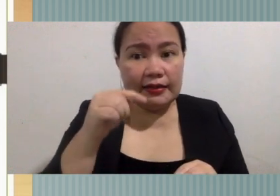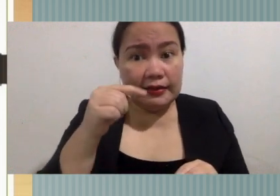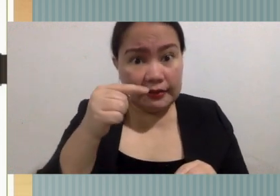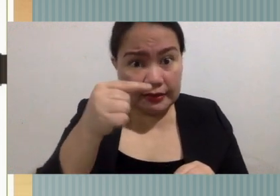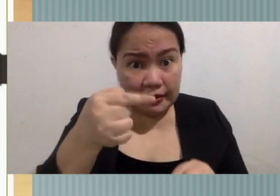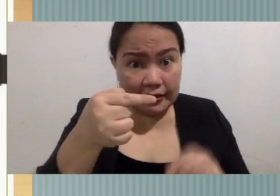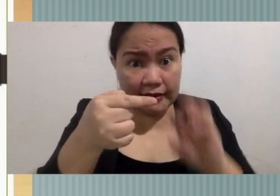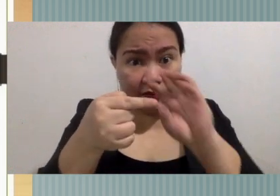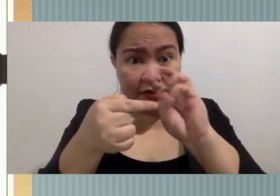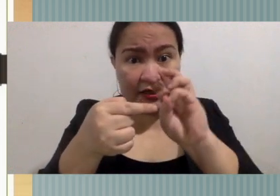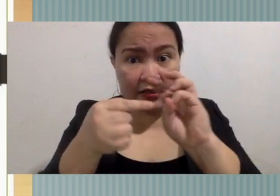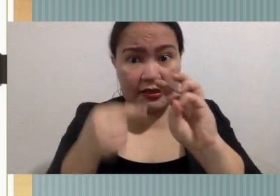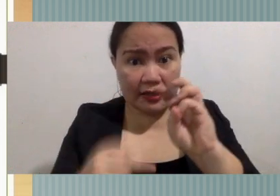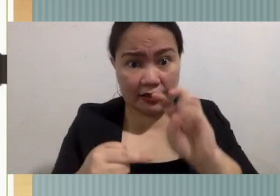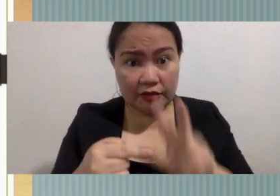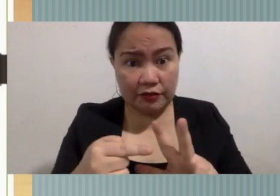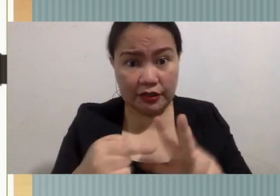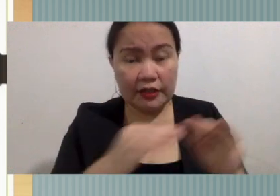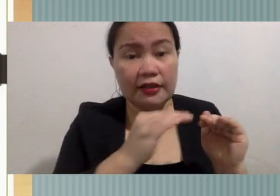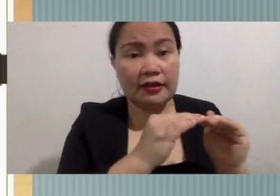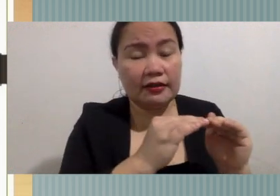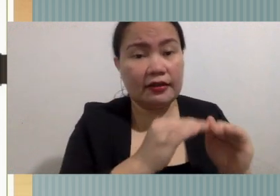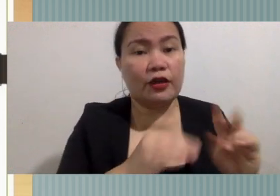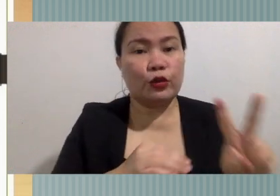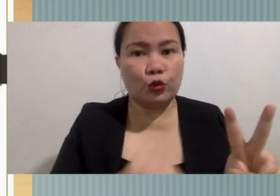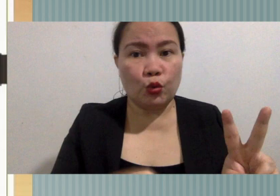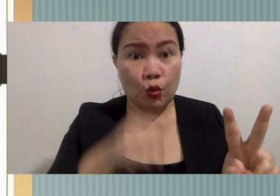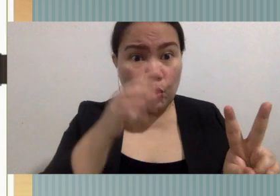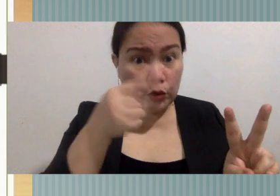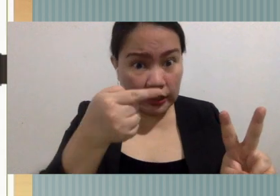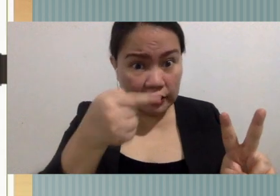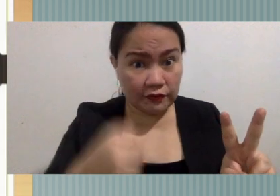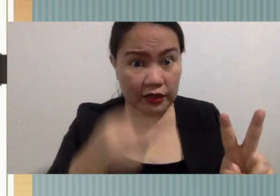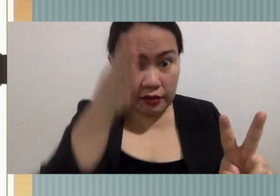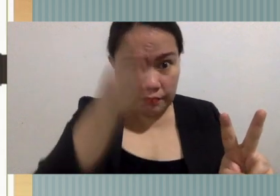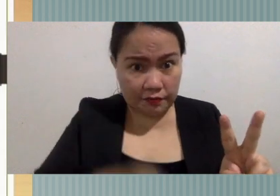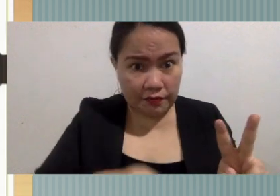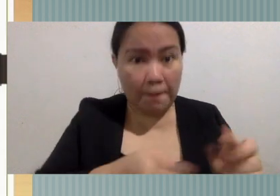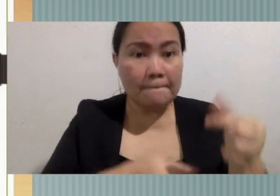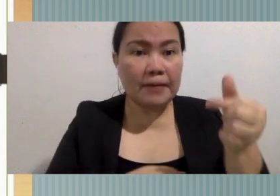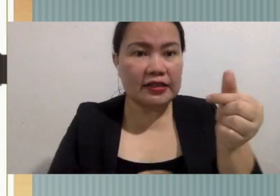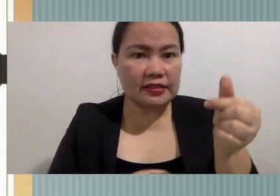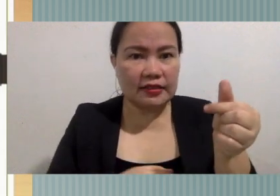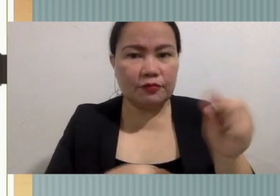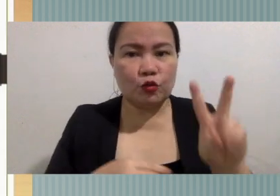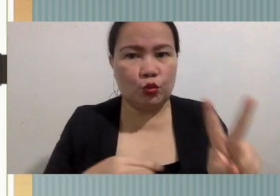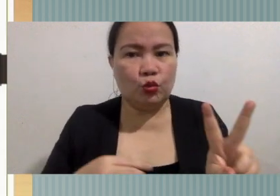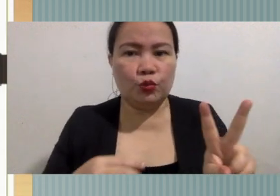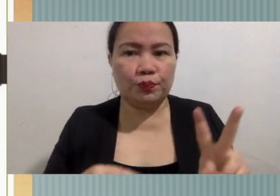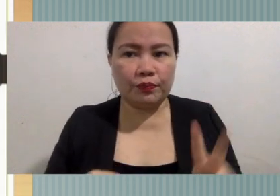by negative 3, the answer is 2. So, in this given equation, our solution